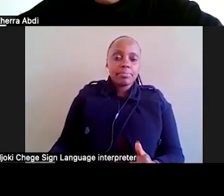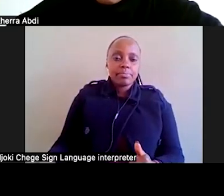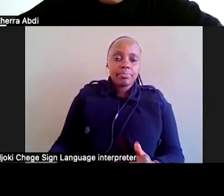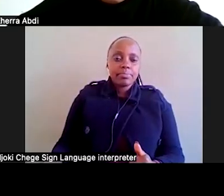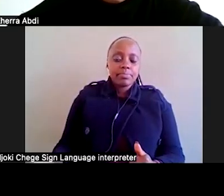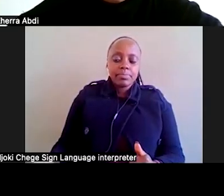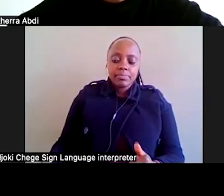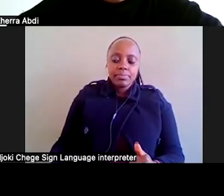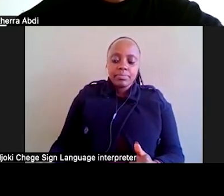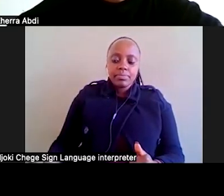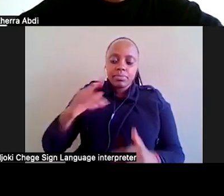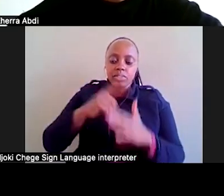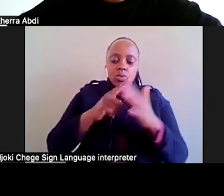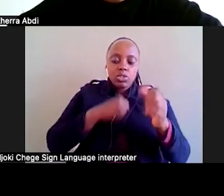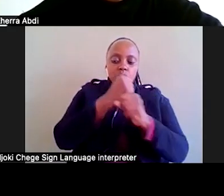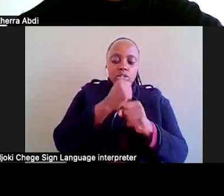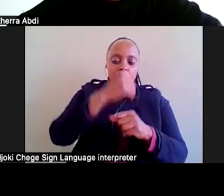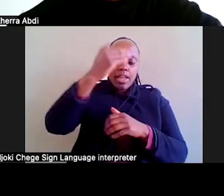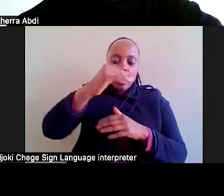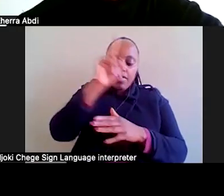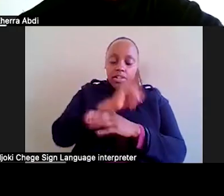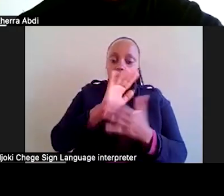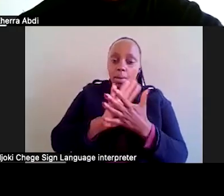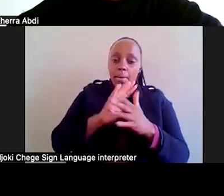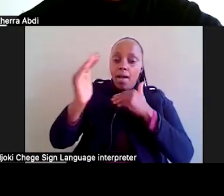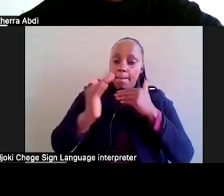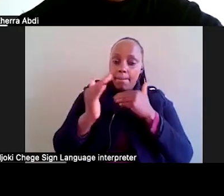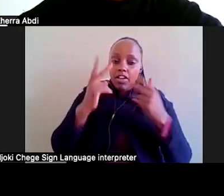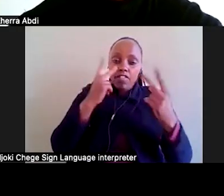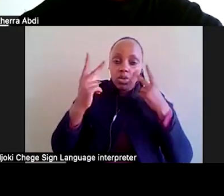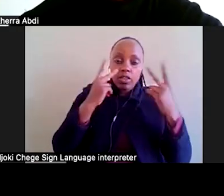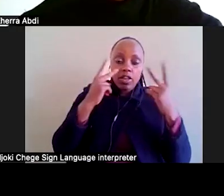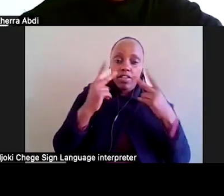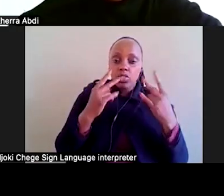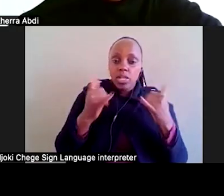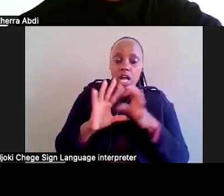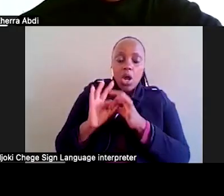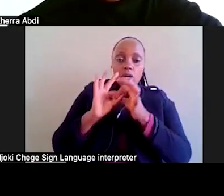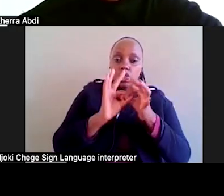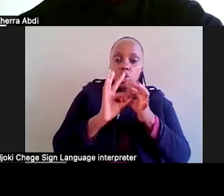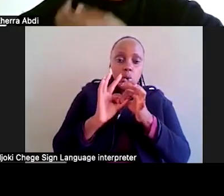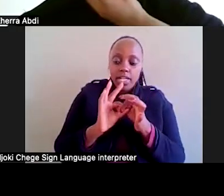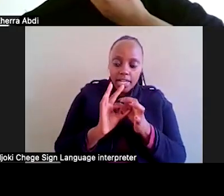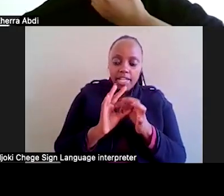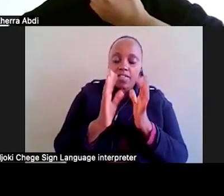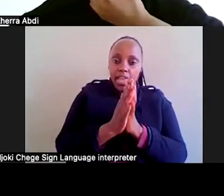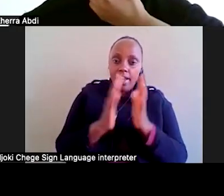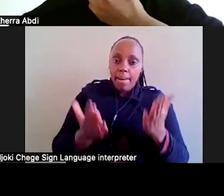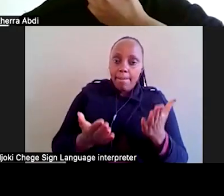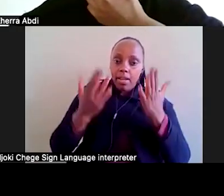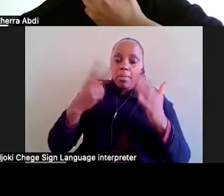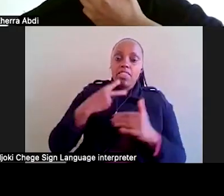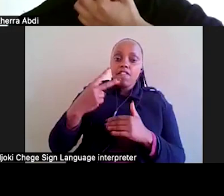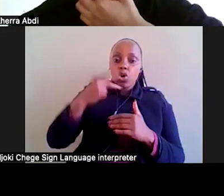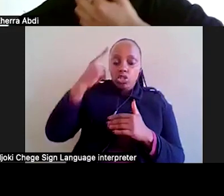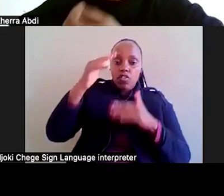doing every day to get closer to this vision is now coordinating and amplifying the voices of